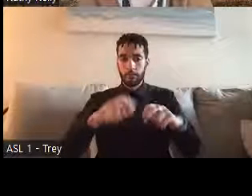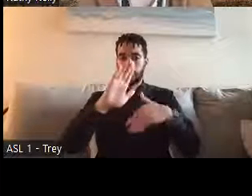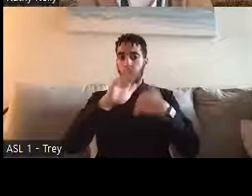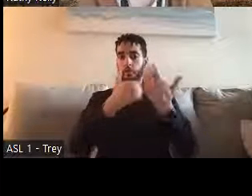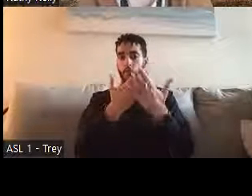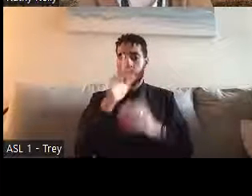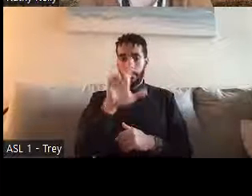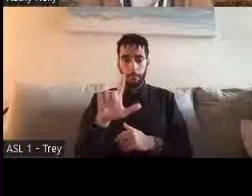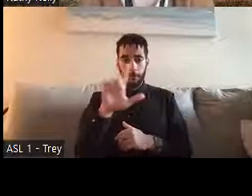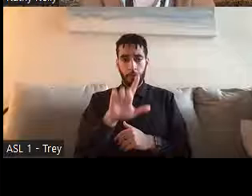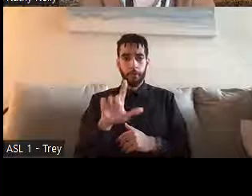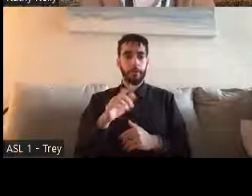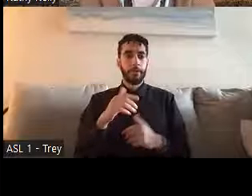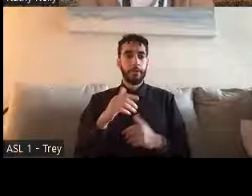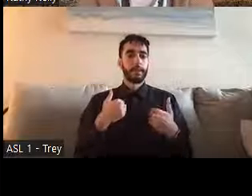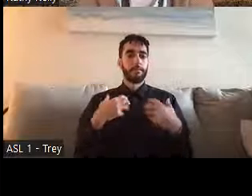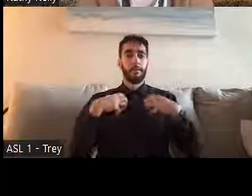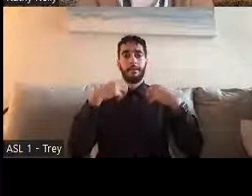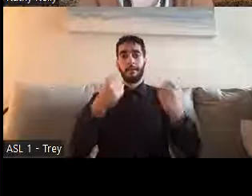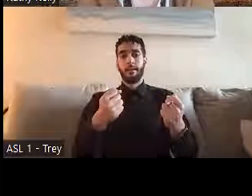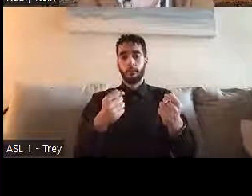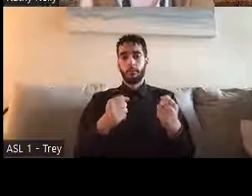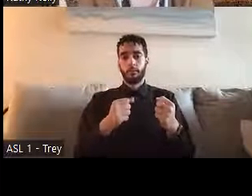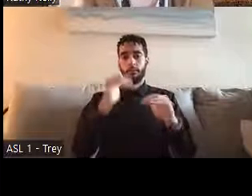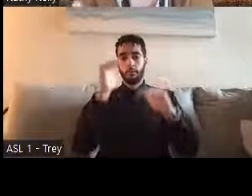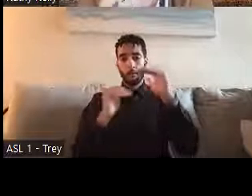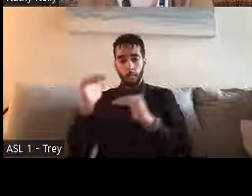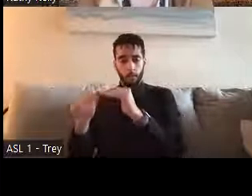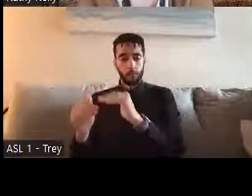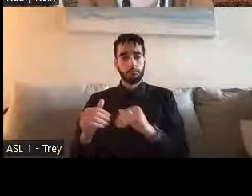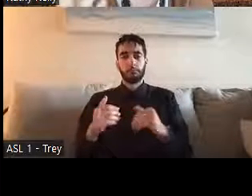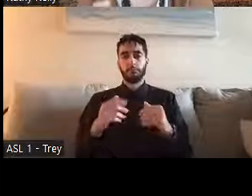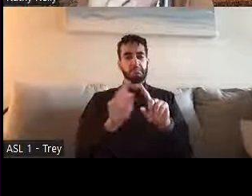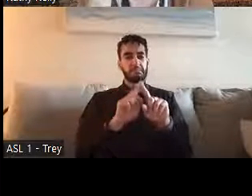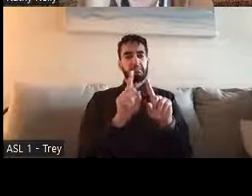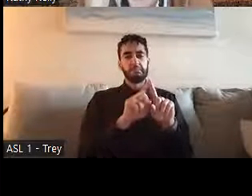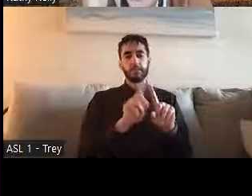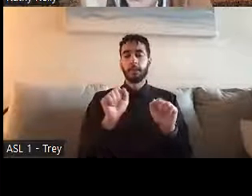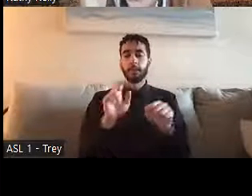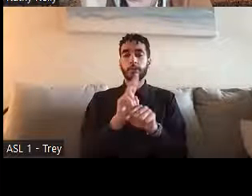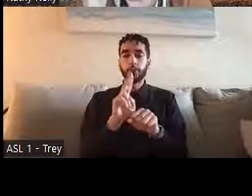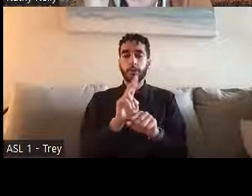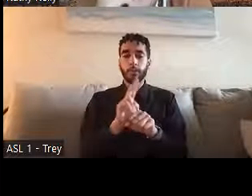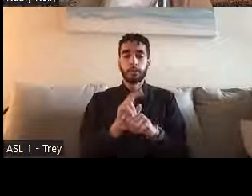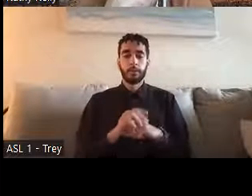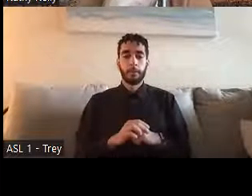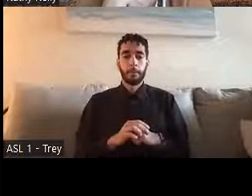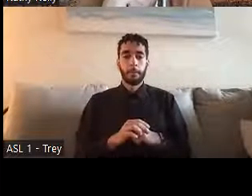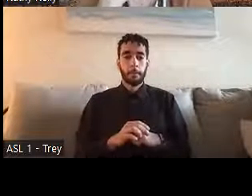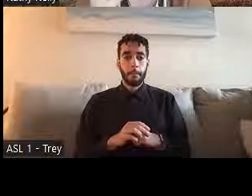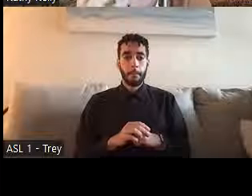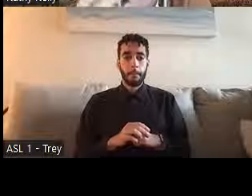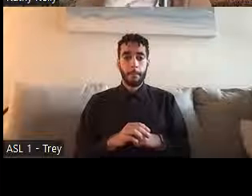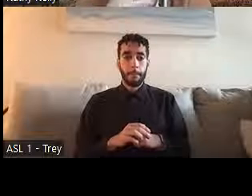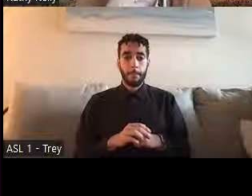self-care, and health conditions. There are other functions that you can see. We always give a reality